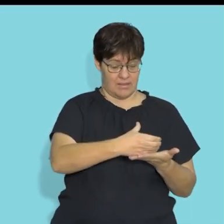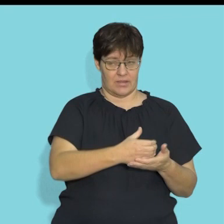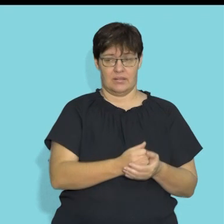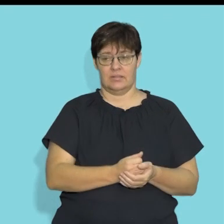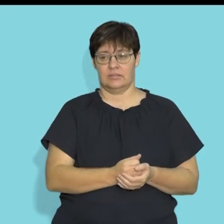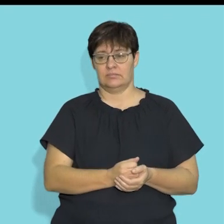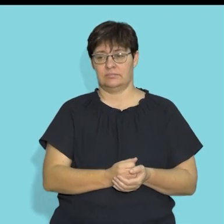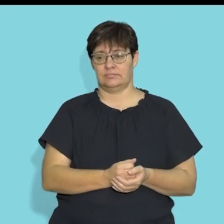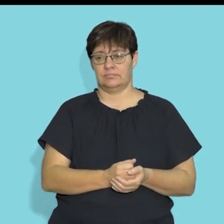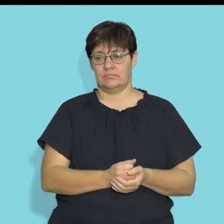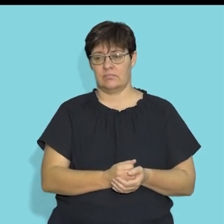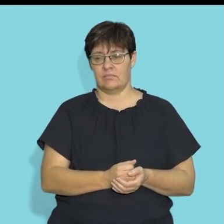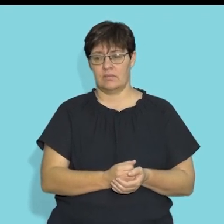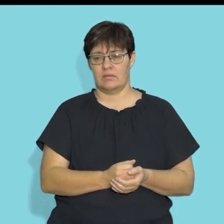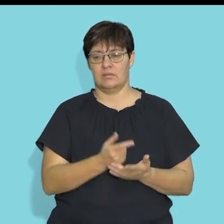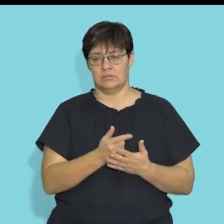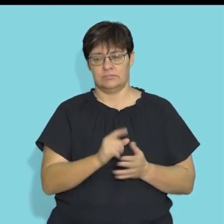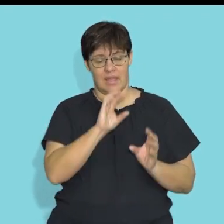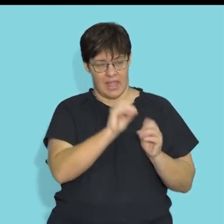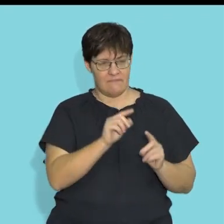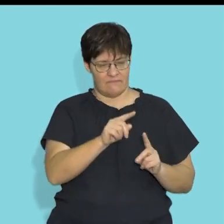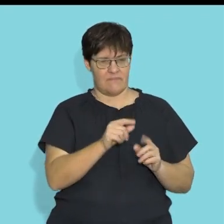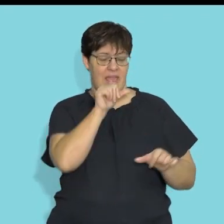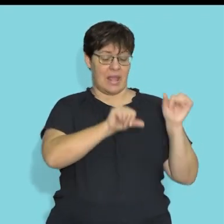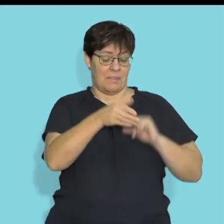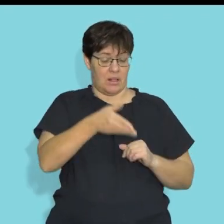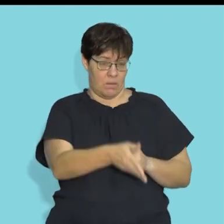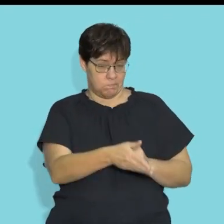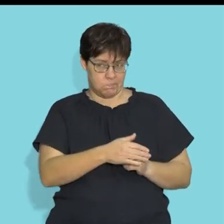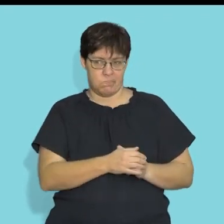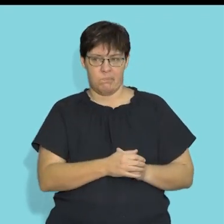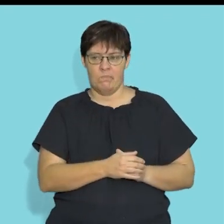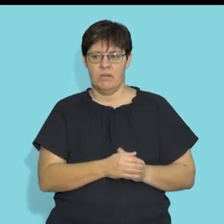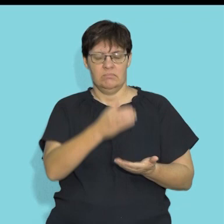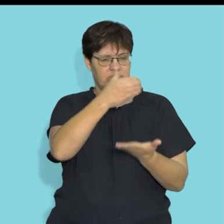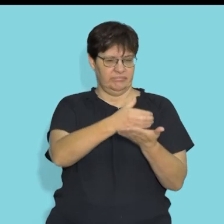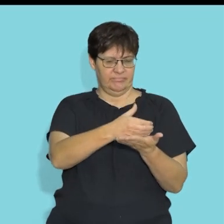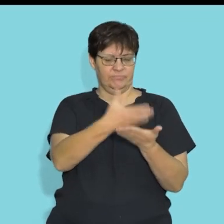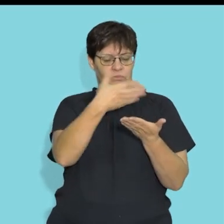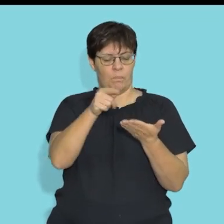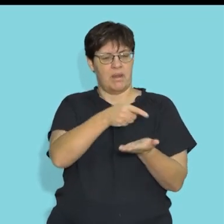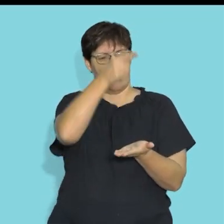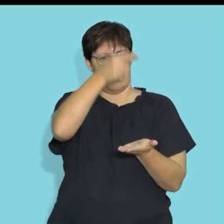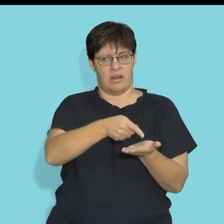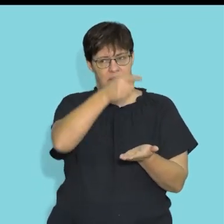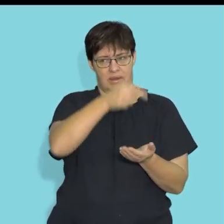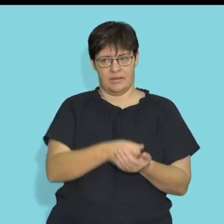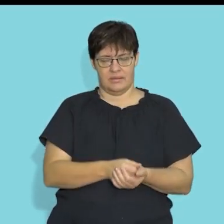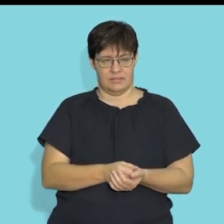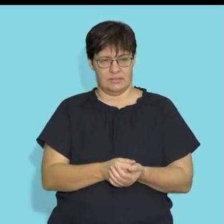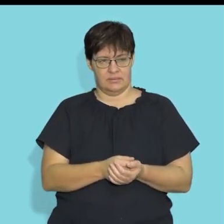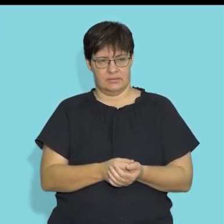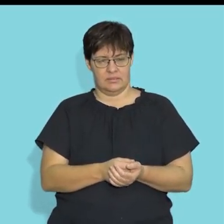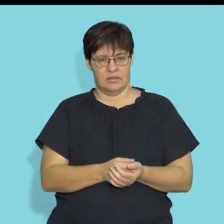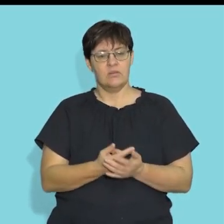where we have, or a reaction vessel where we have our chemicals in, we can see that this